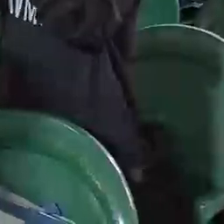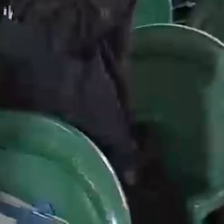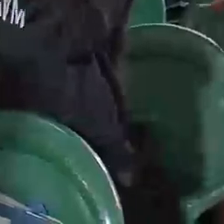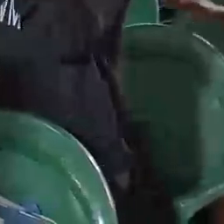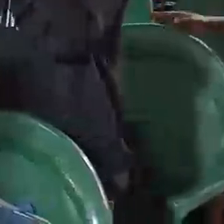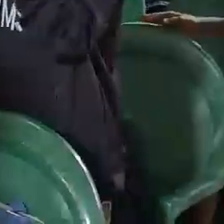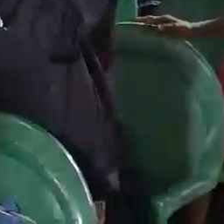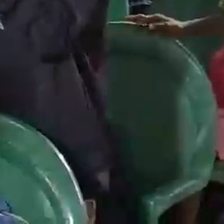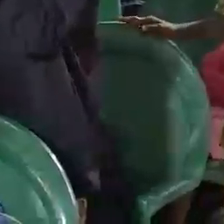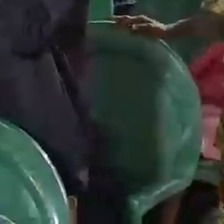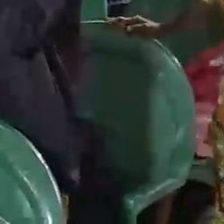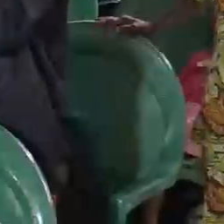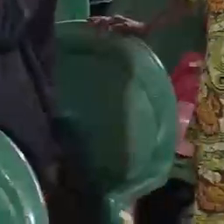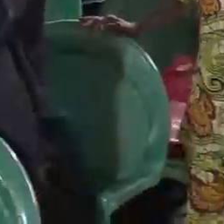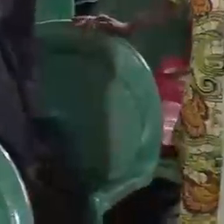with you